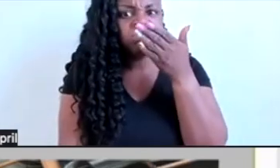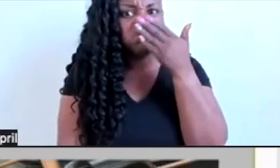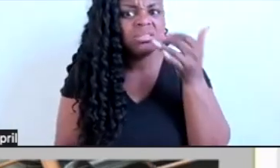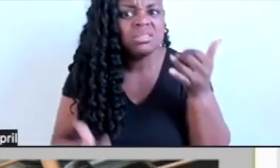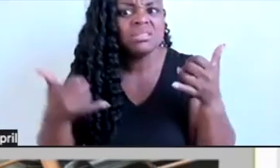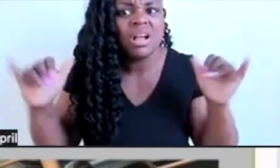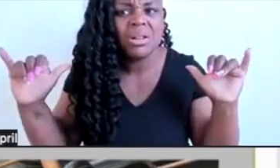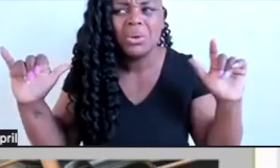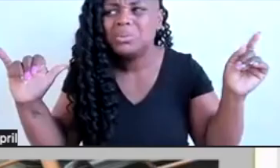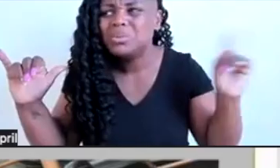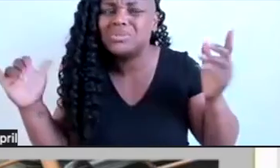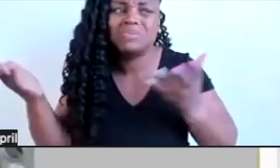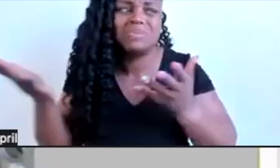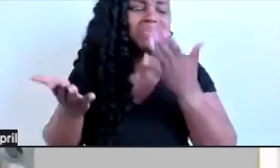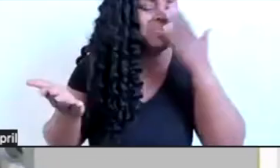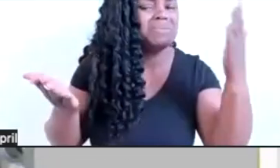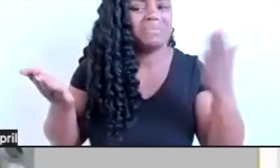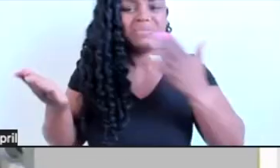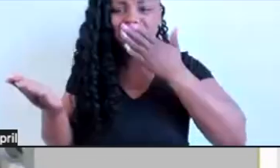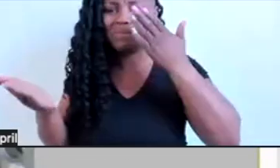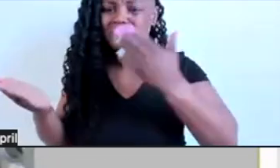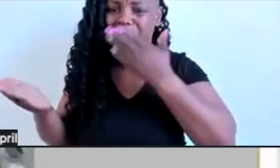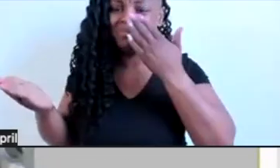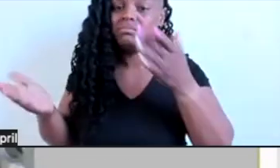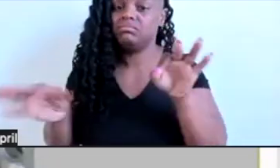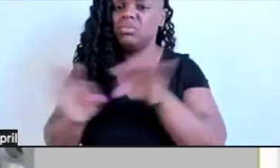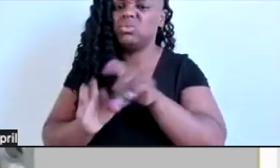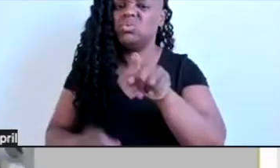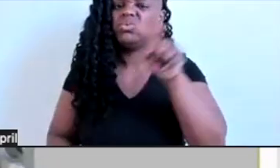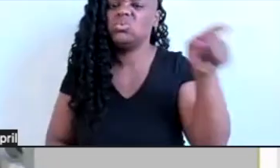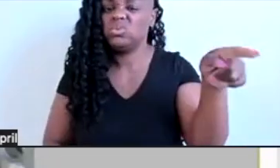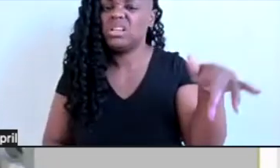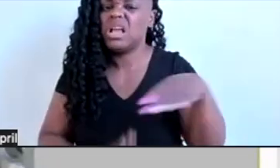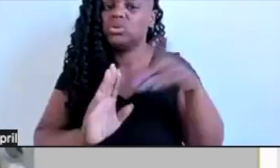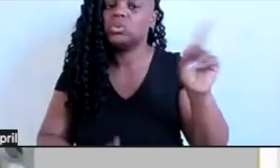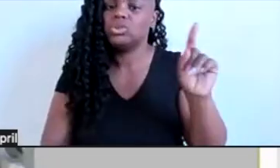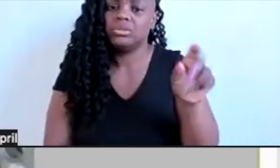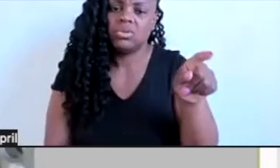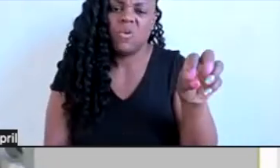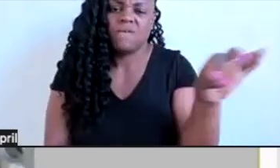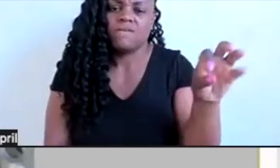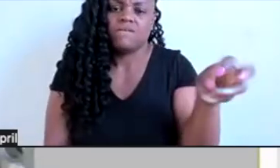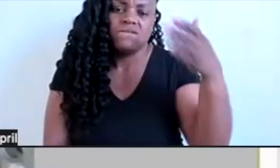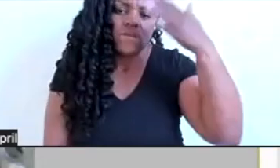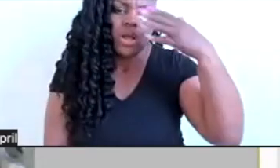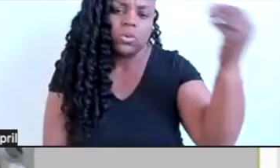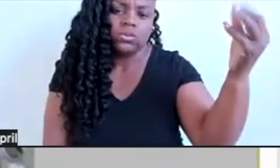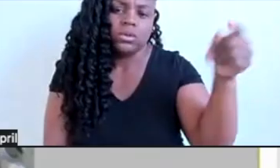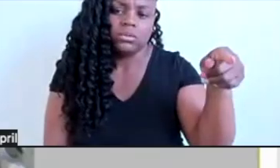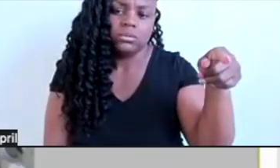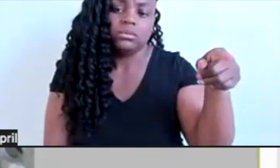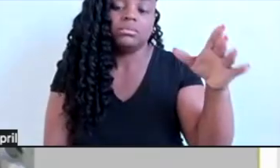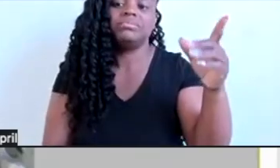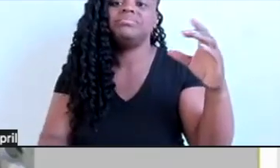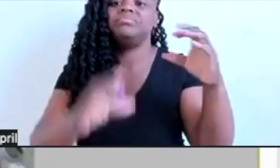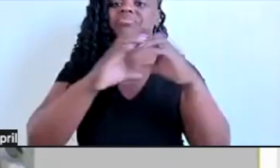gas to the entire house. When you go outside to your gas meter, you should check 3 things. Check